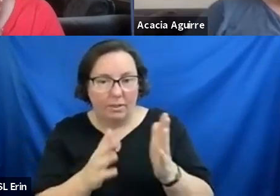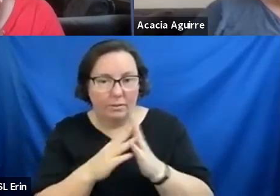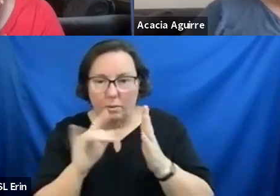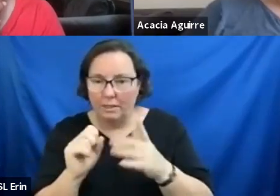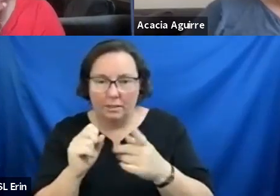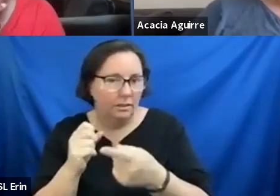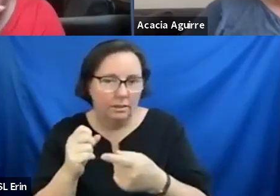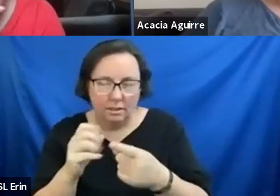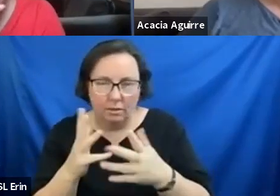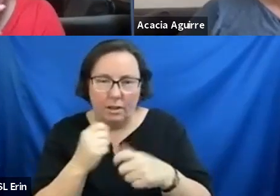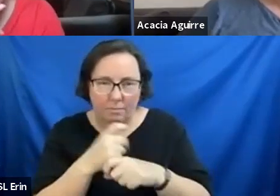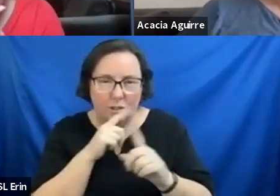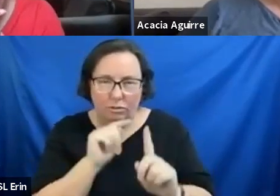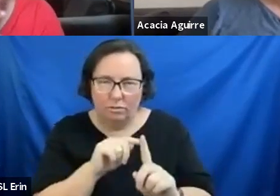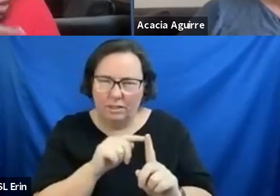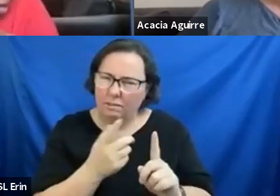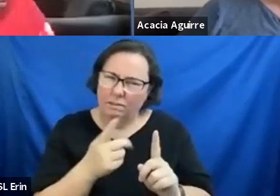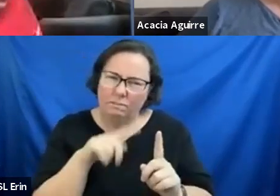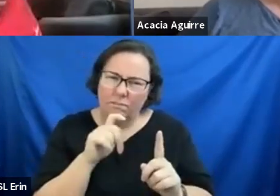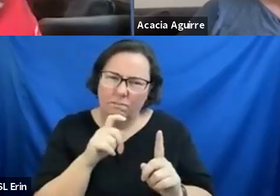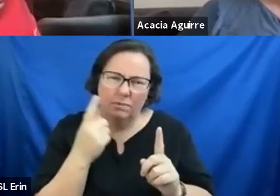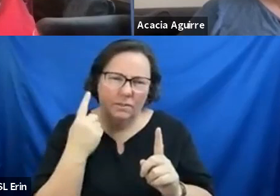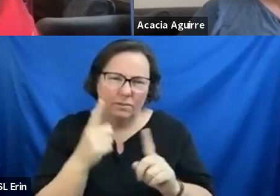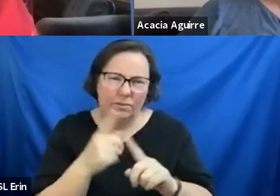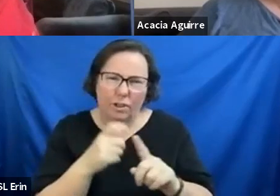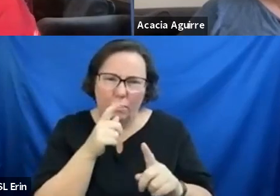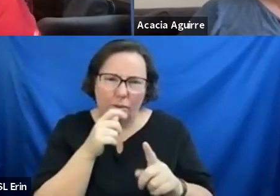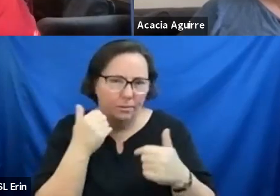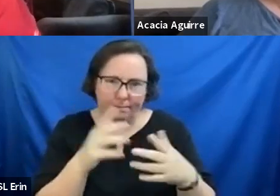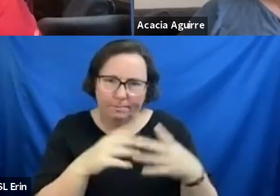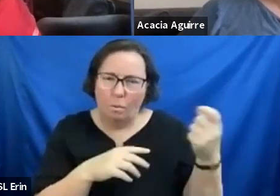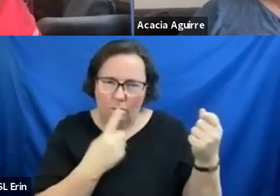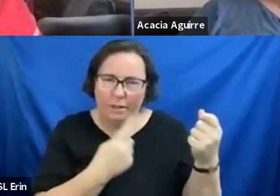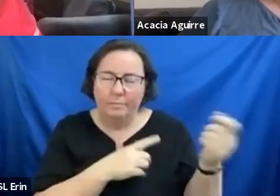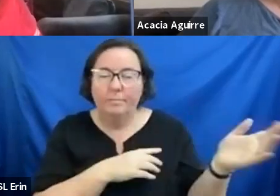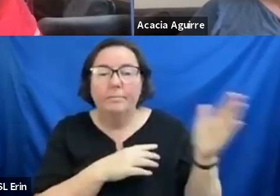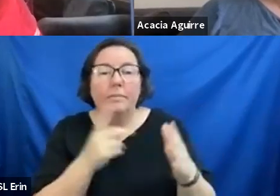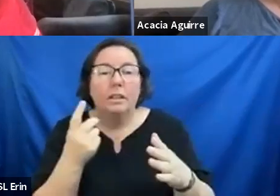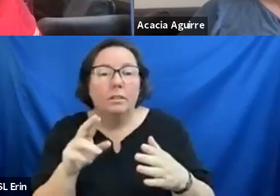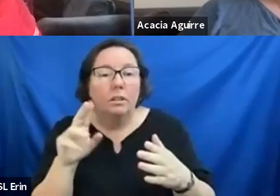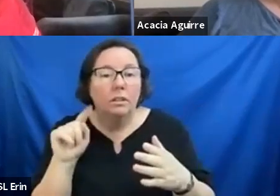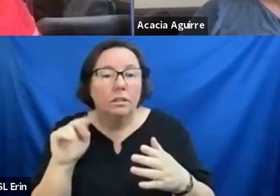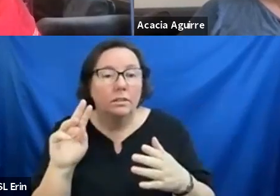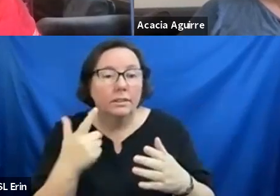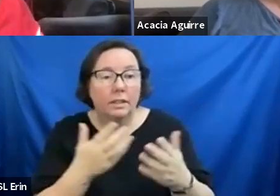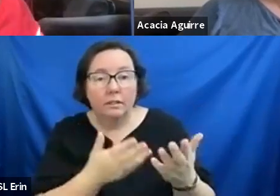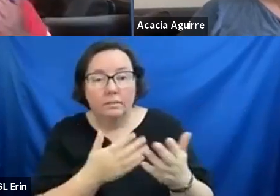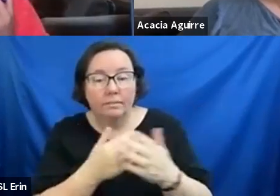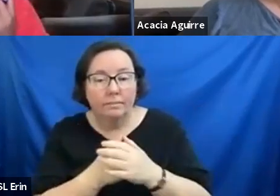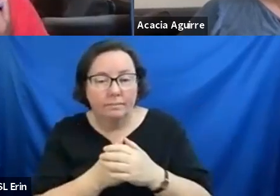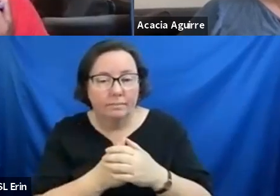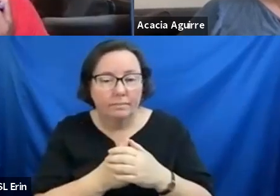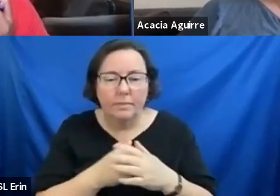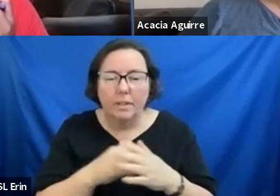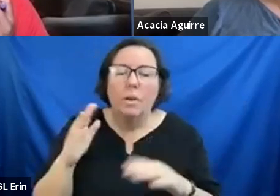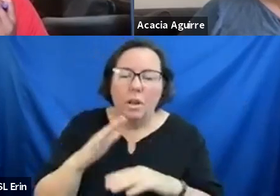is. Thank you. Okay, so that one we'll come back to. Dr. Tung. I've got